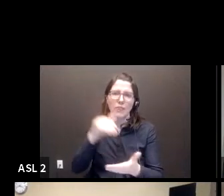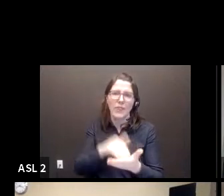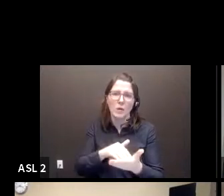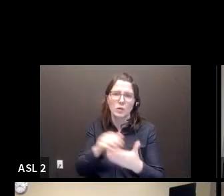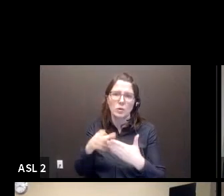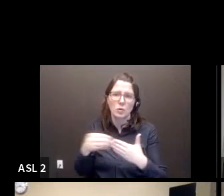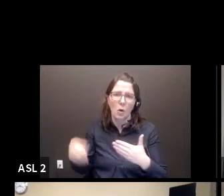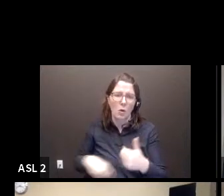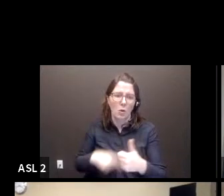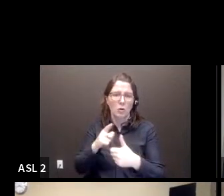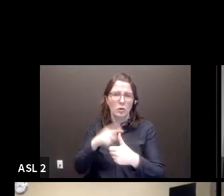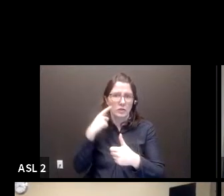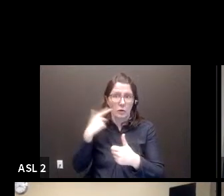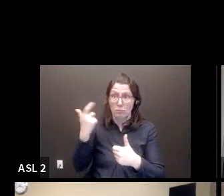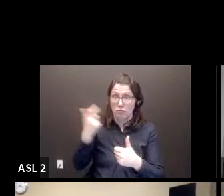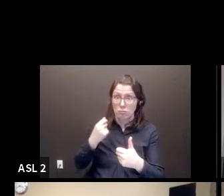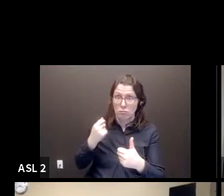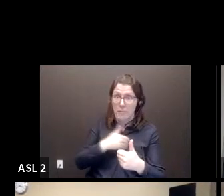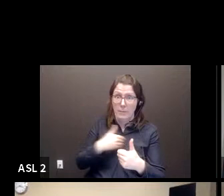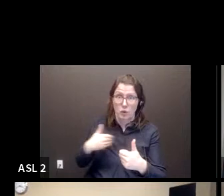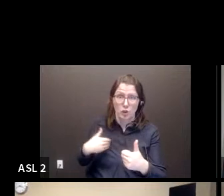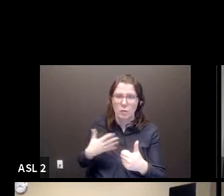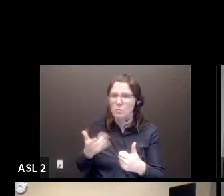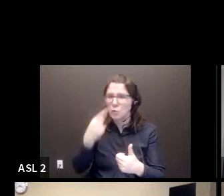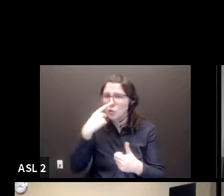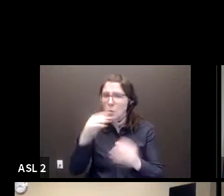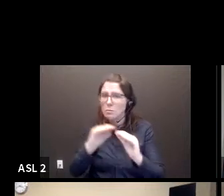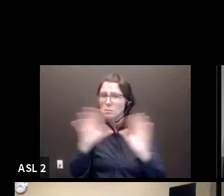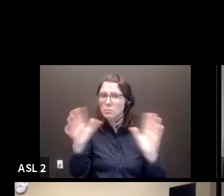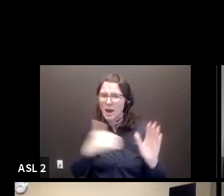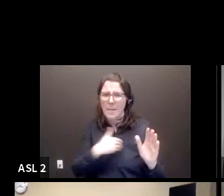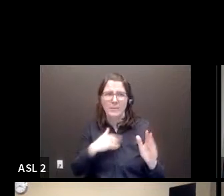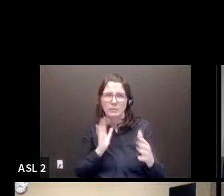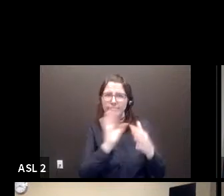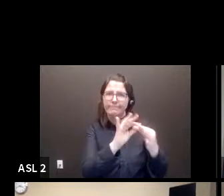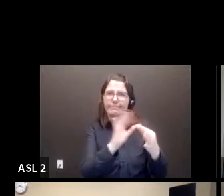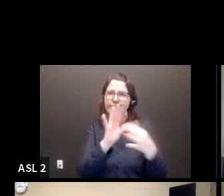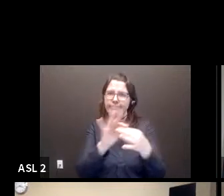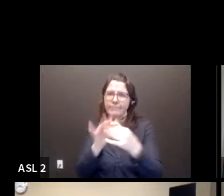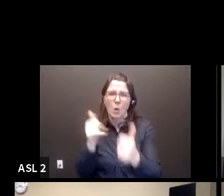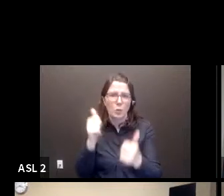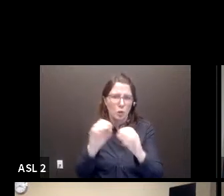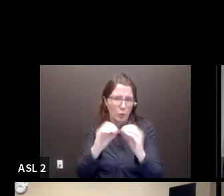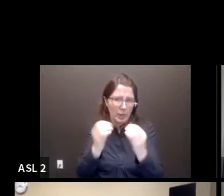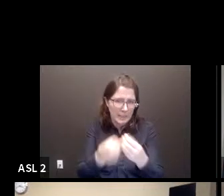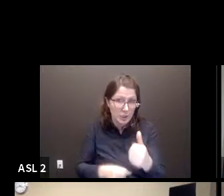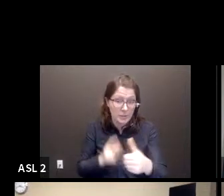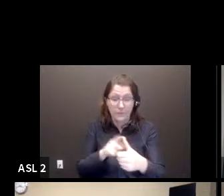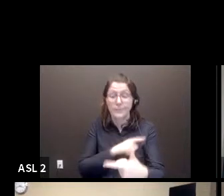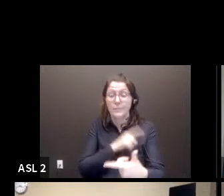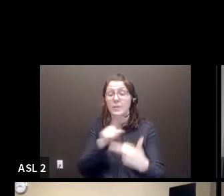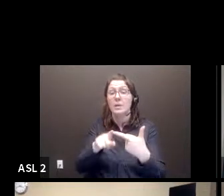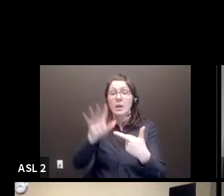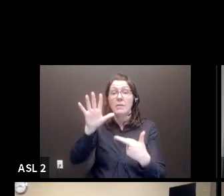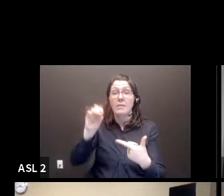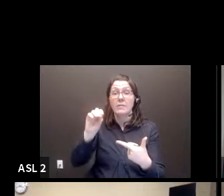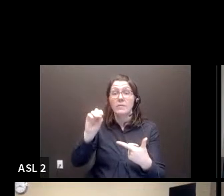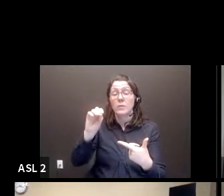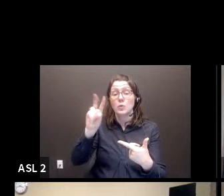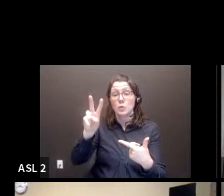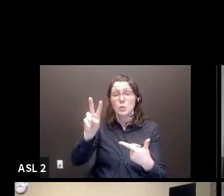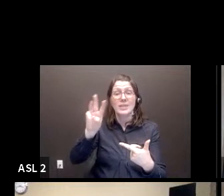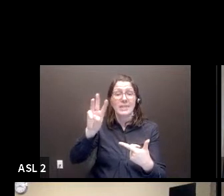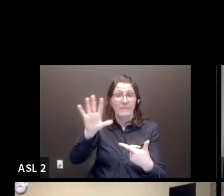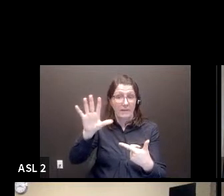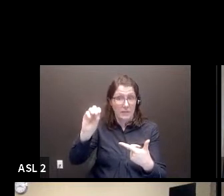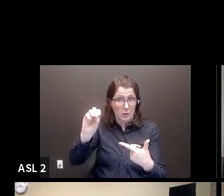some more clarity can provided what kind of memberships memberships to wear line item five zero two six five zero